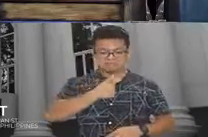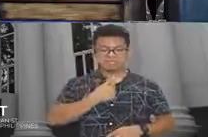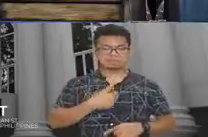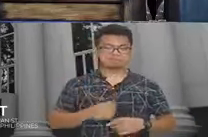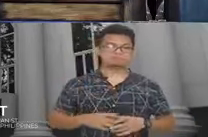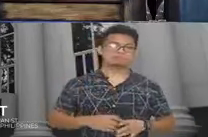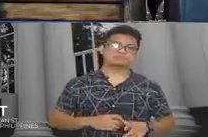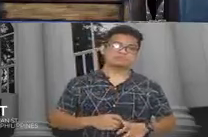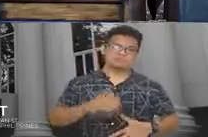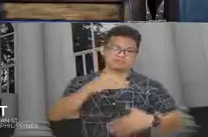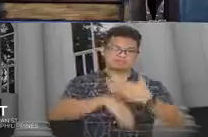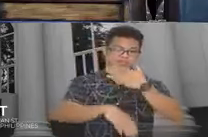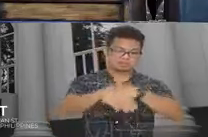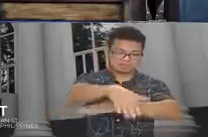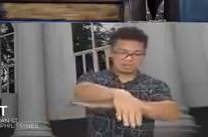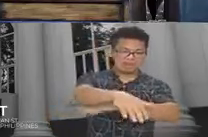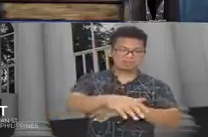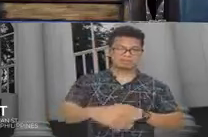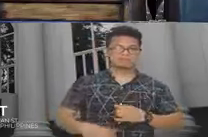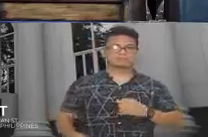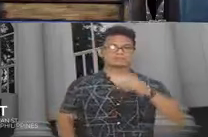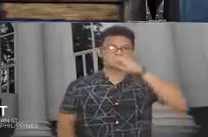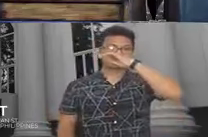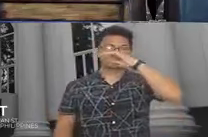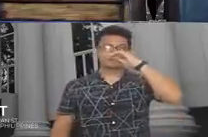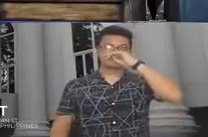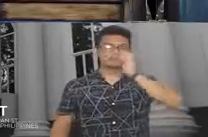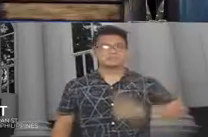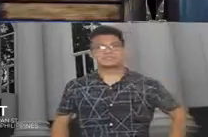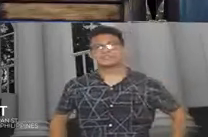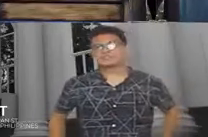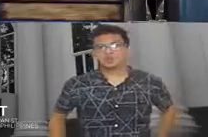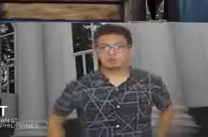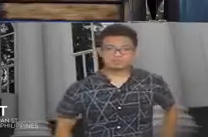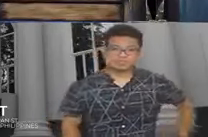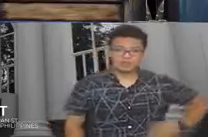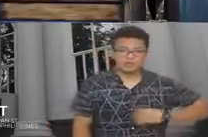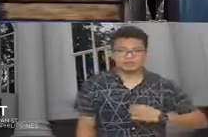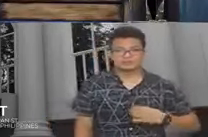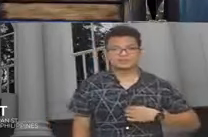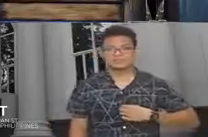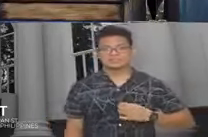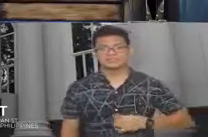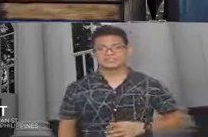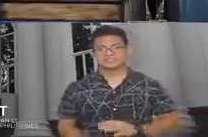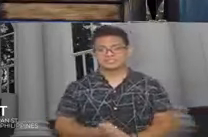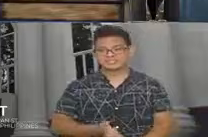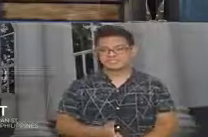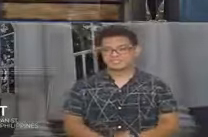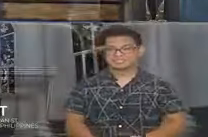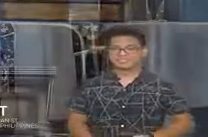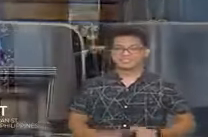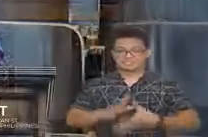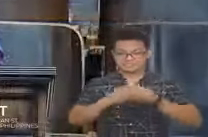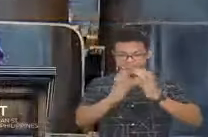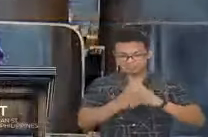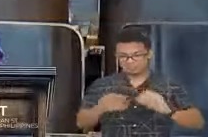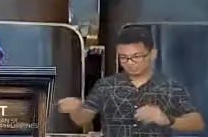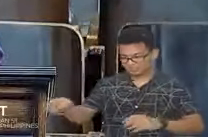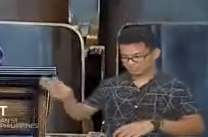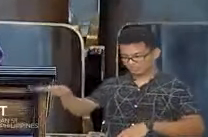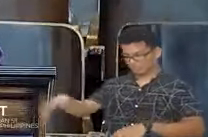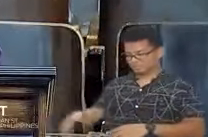Usahay mo tayo si Kulas isang text. Kung sa may imong cellphone, ingin siya nga,